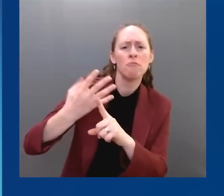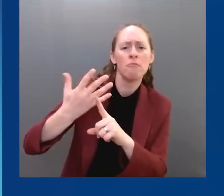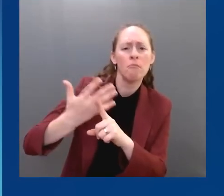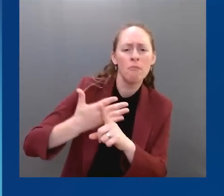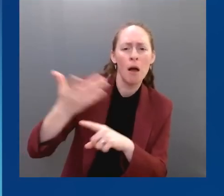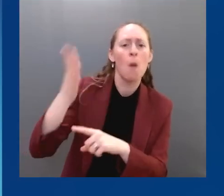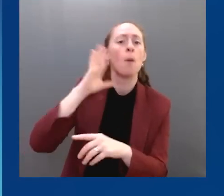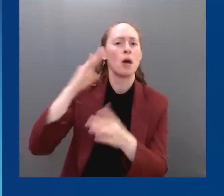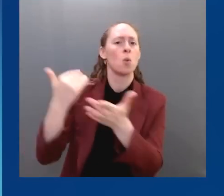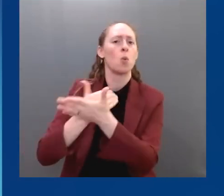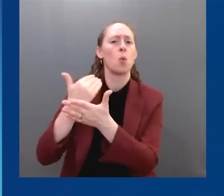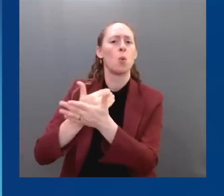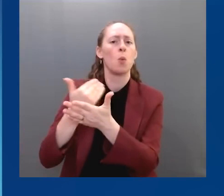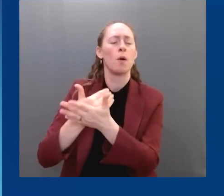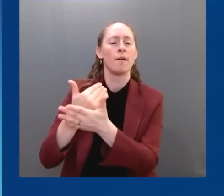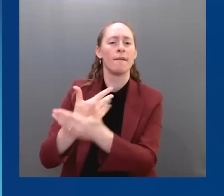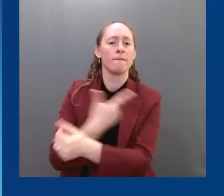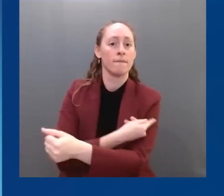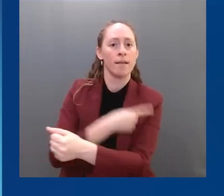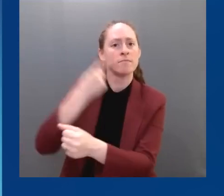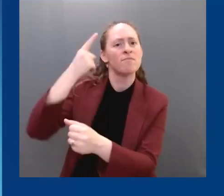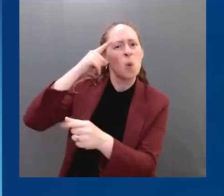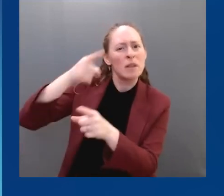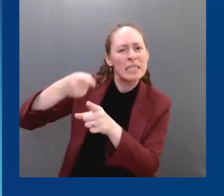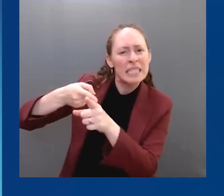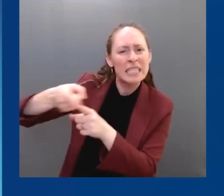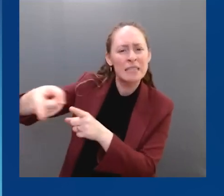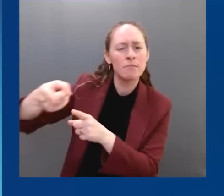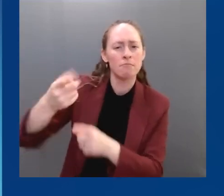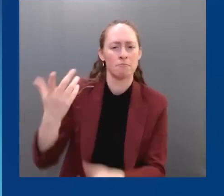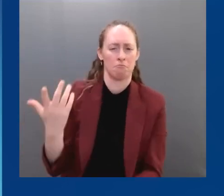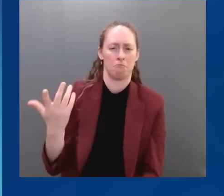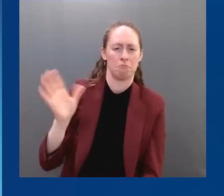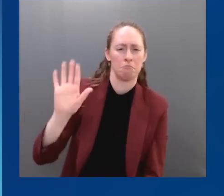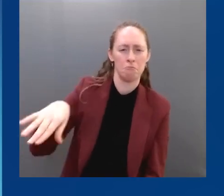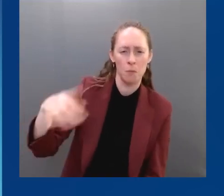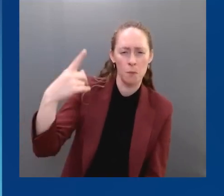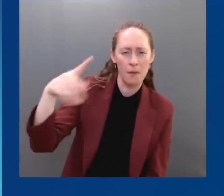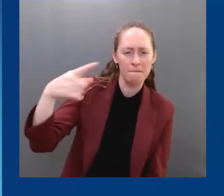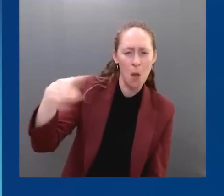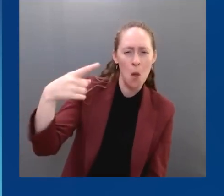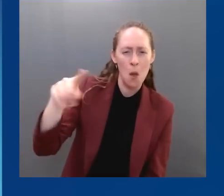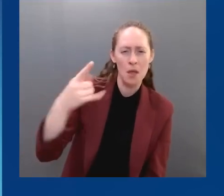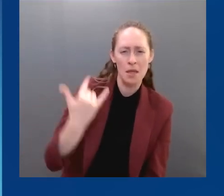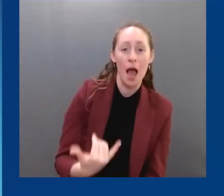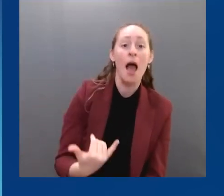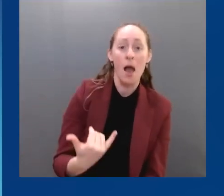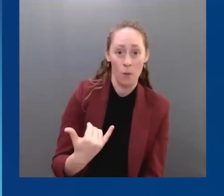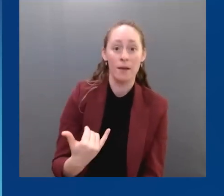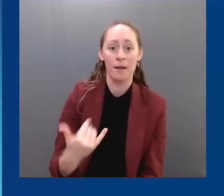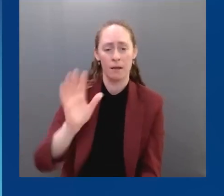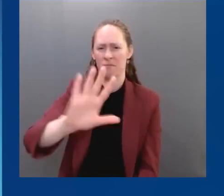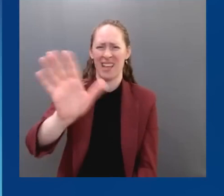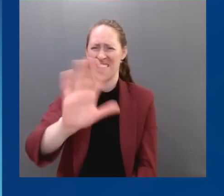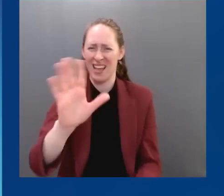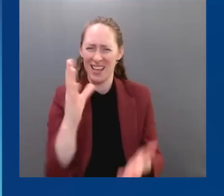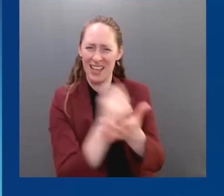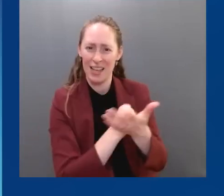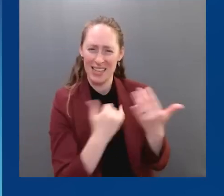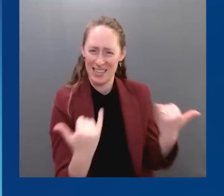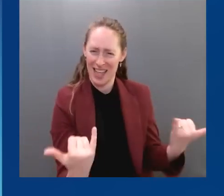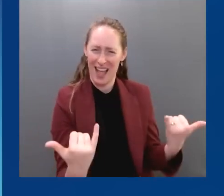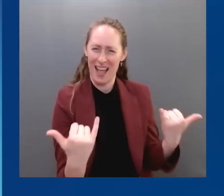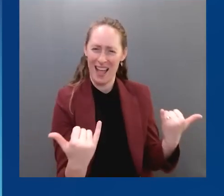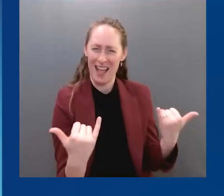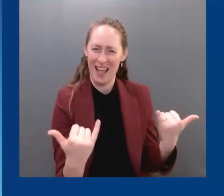that this prototype vaccine, this is the original vaccine that was built. If you get a booster shot now, it does reduce your risk of infection, does not drive it